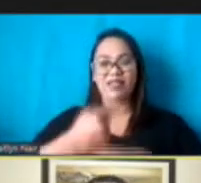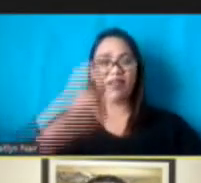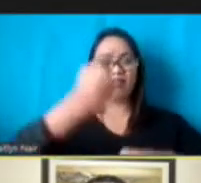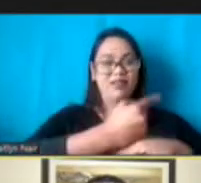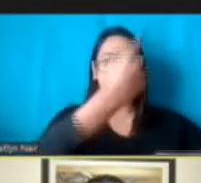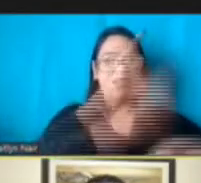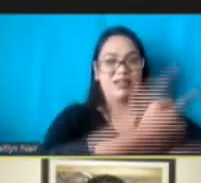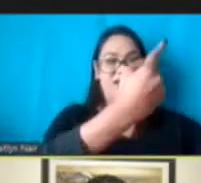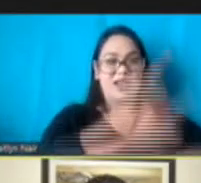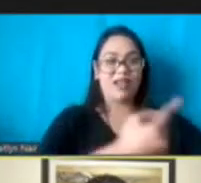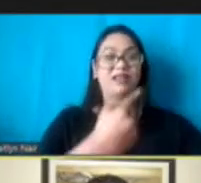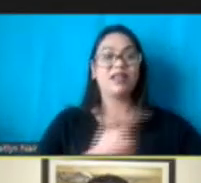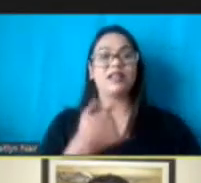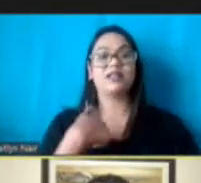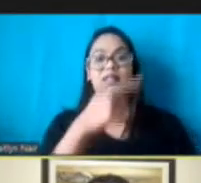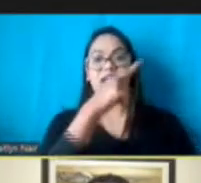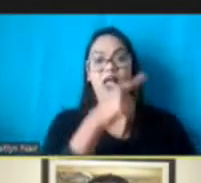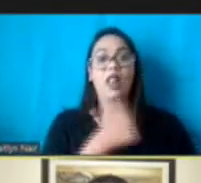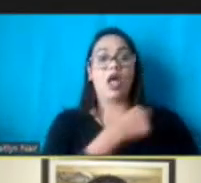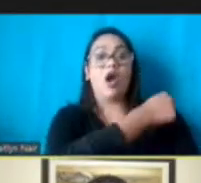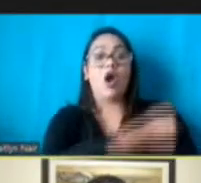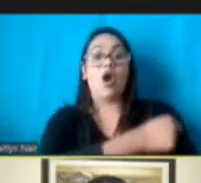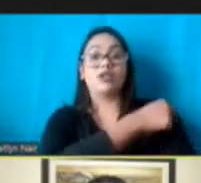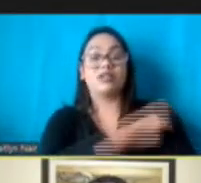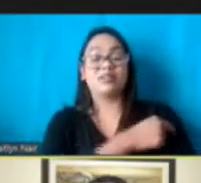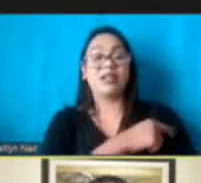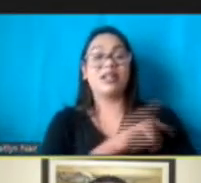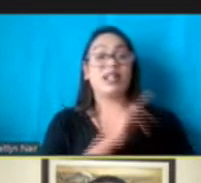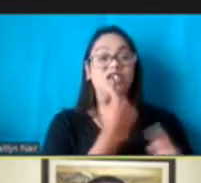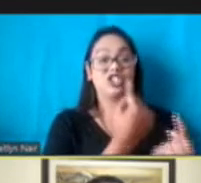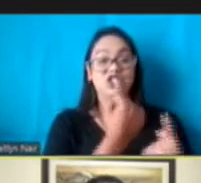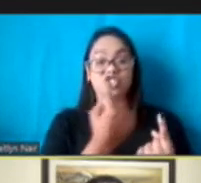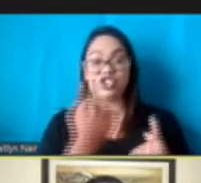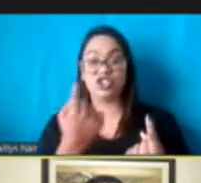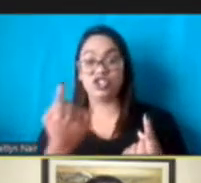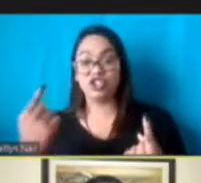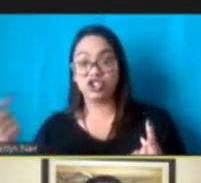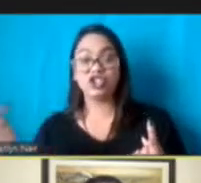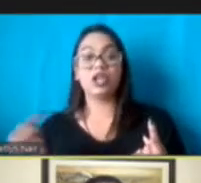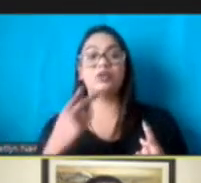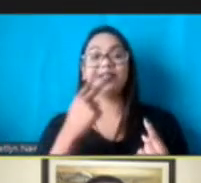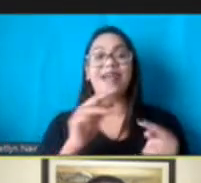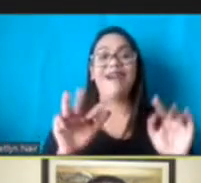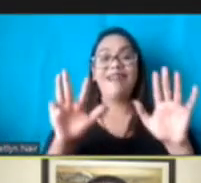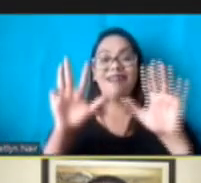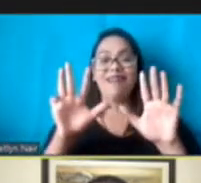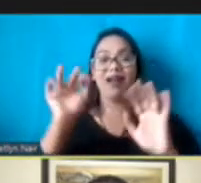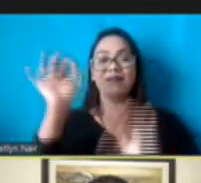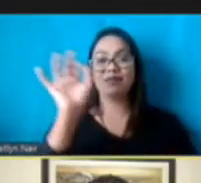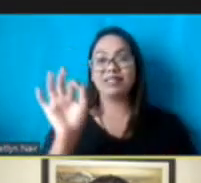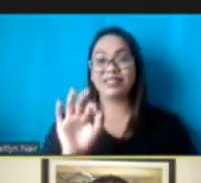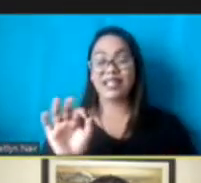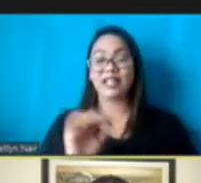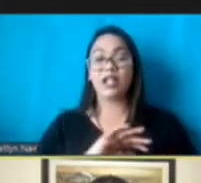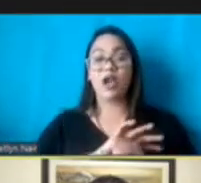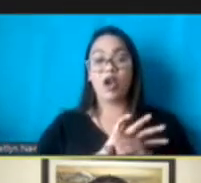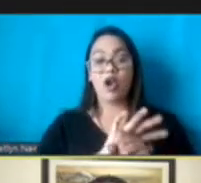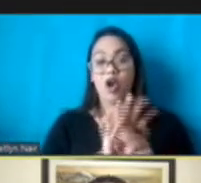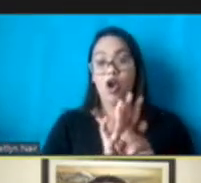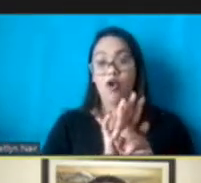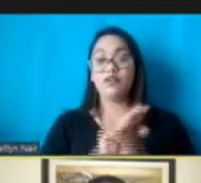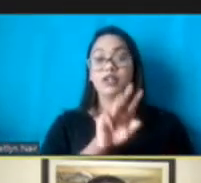we are in terms of each hospital in the province is on this dashboard. You can see the 9% of all patients in acute hospitals currently in the Western Cape